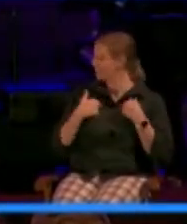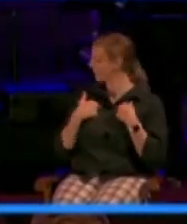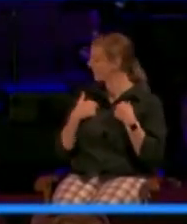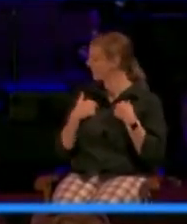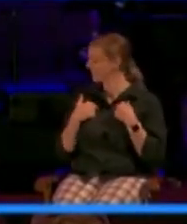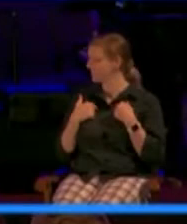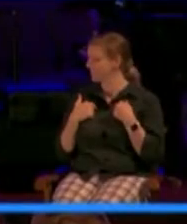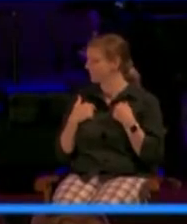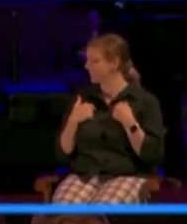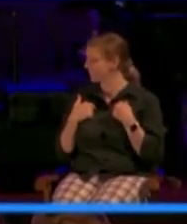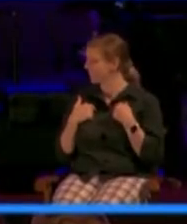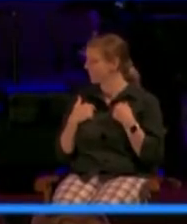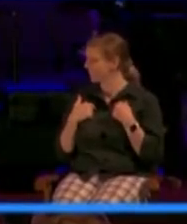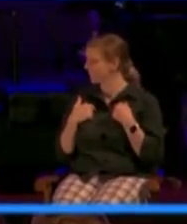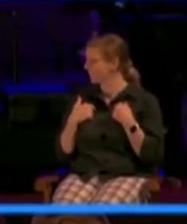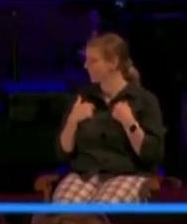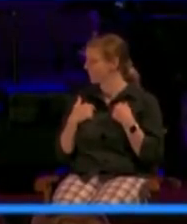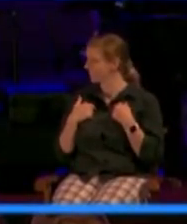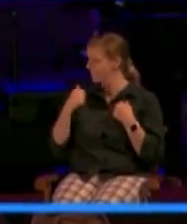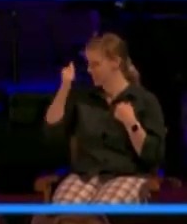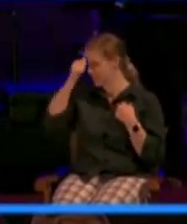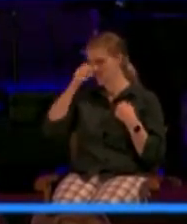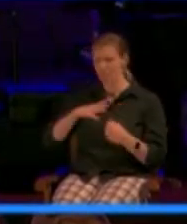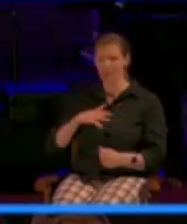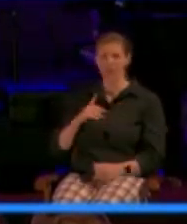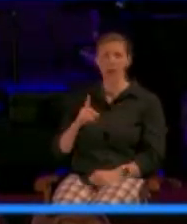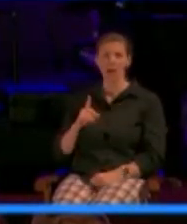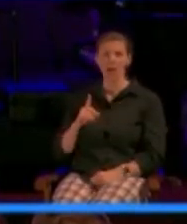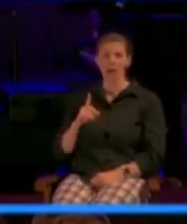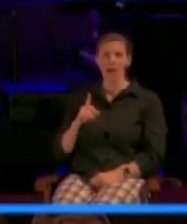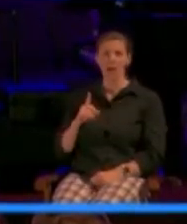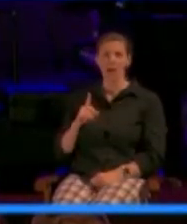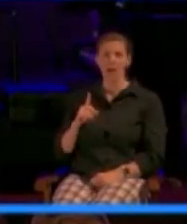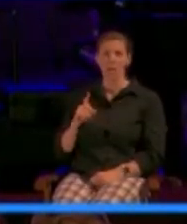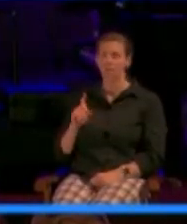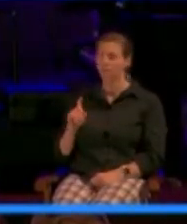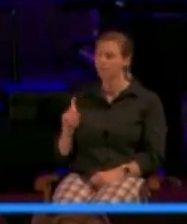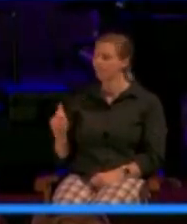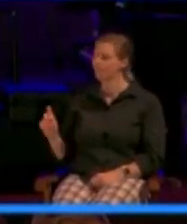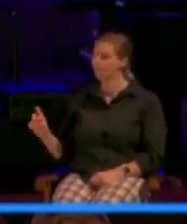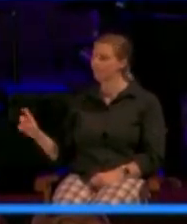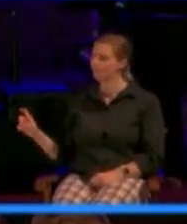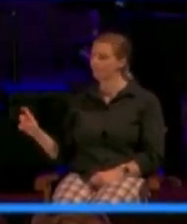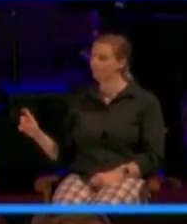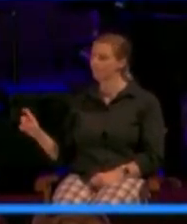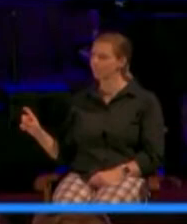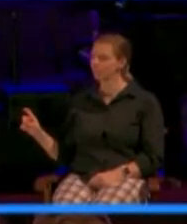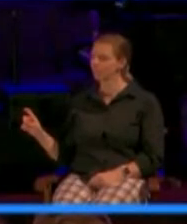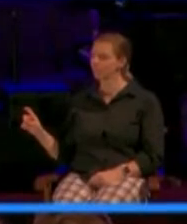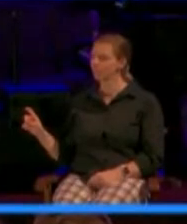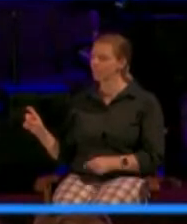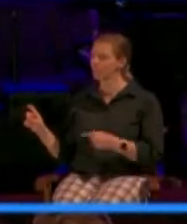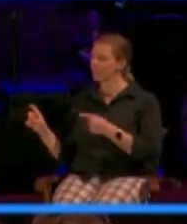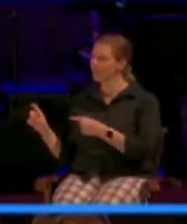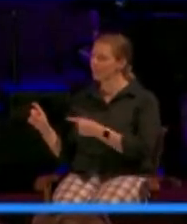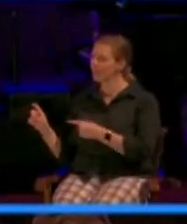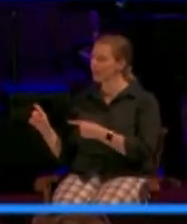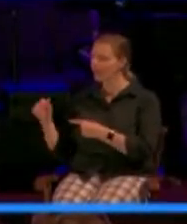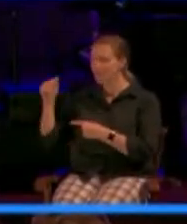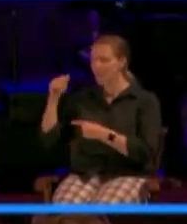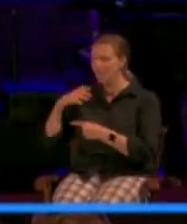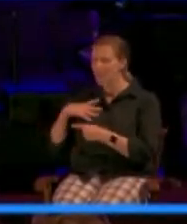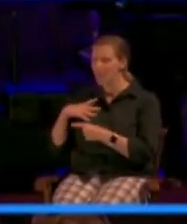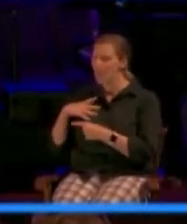Jesus can offer. He wants to be a follower of Jesus. He wants eternal life. He knows he doesn't have